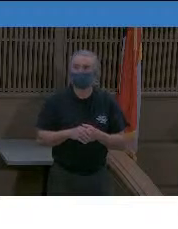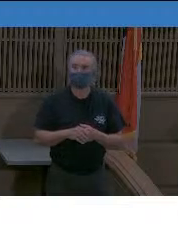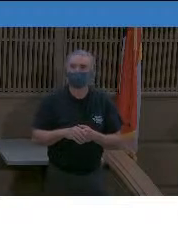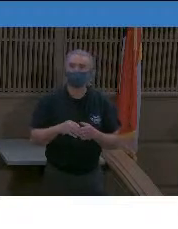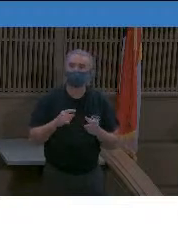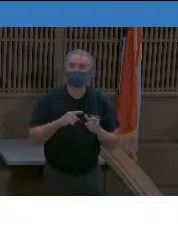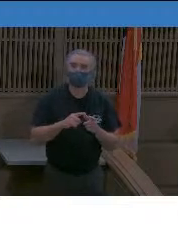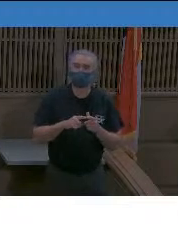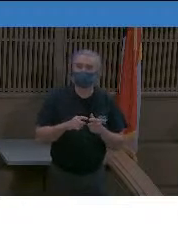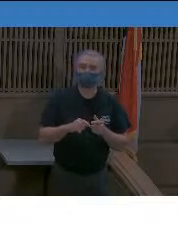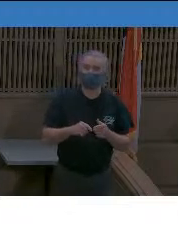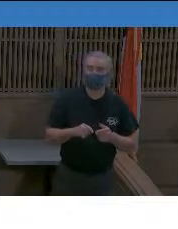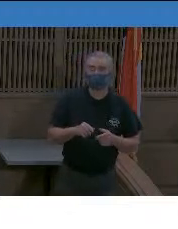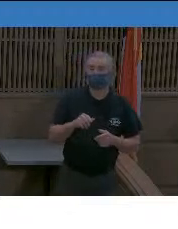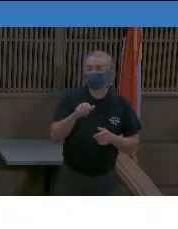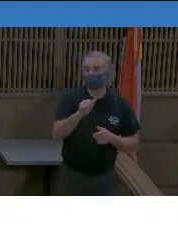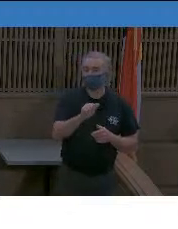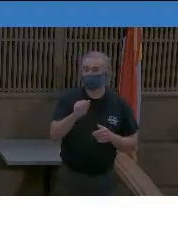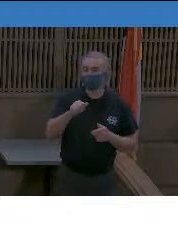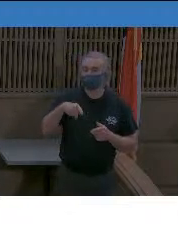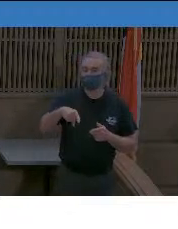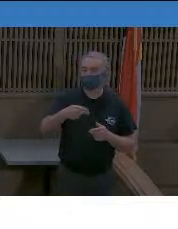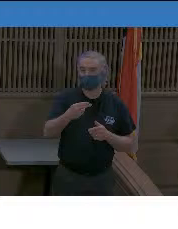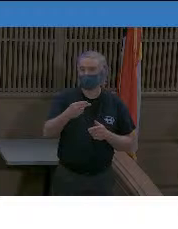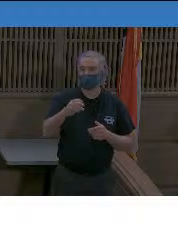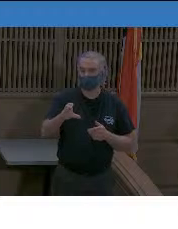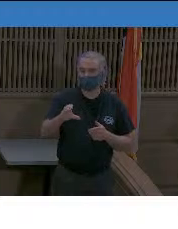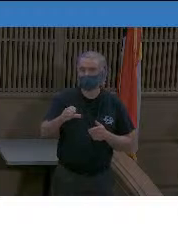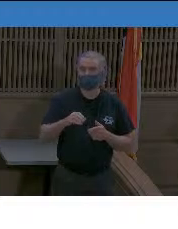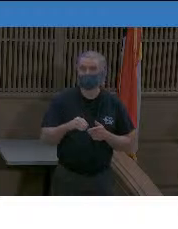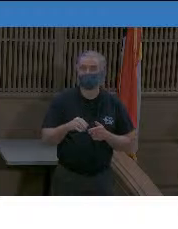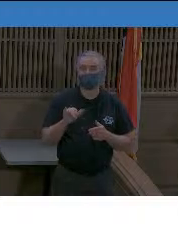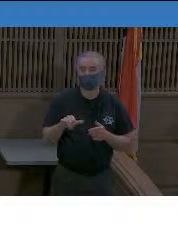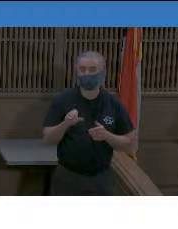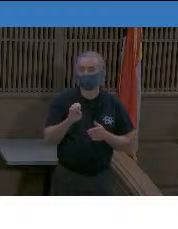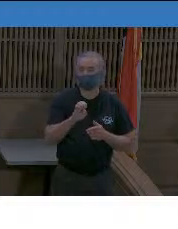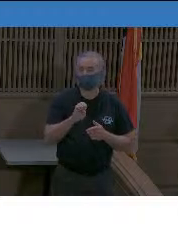229-352-6567. Albany Area Primary Health Care at Phoebe East,